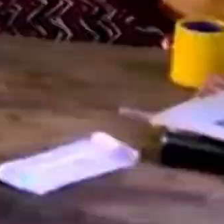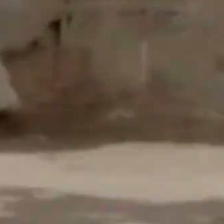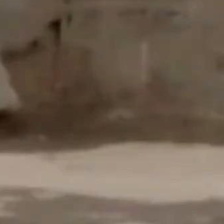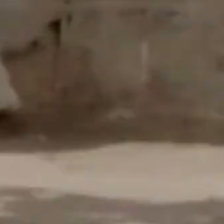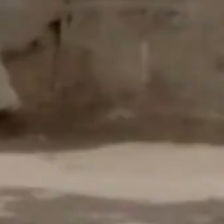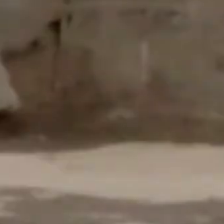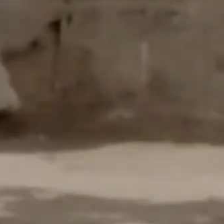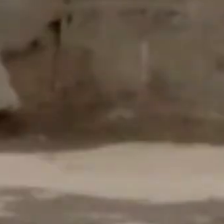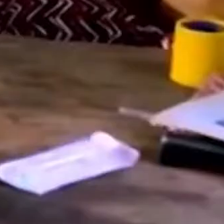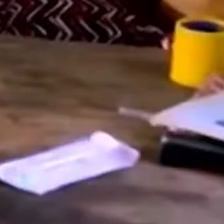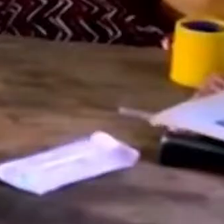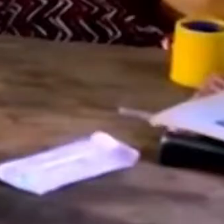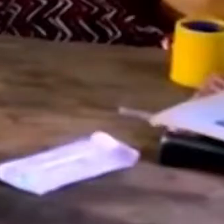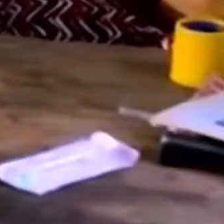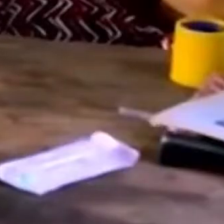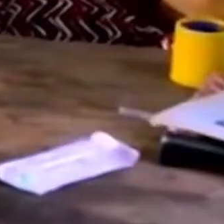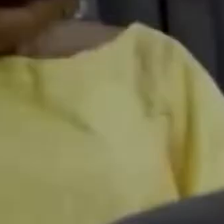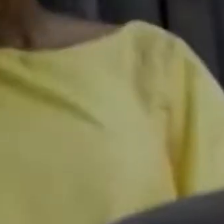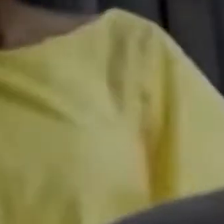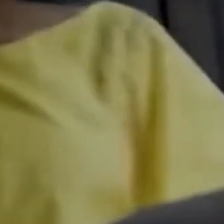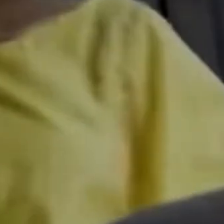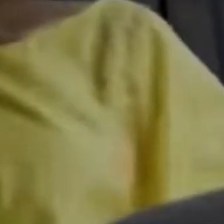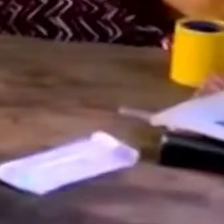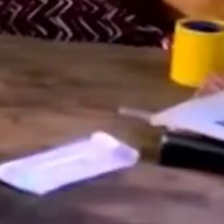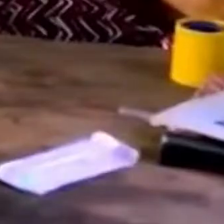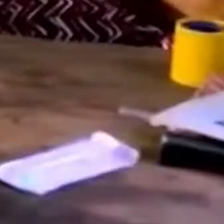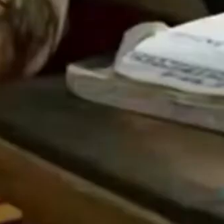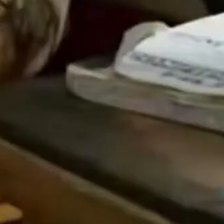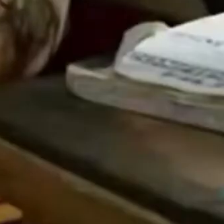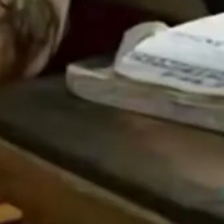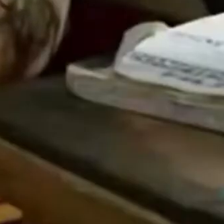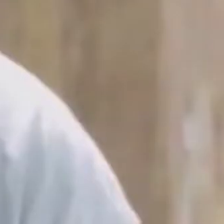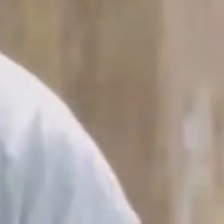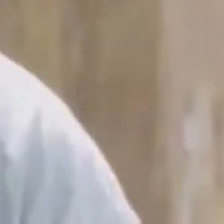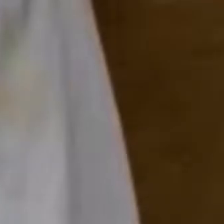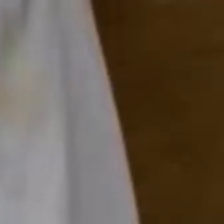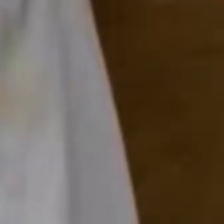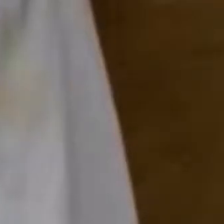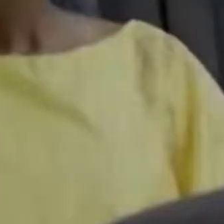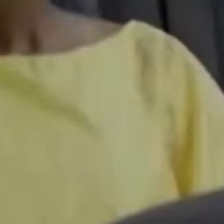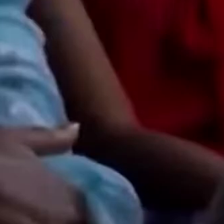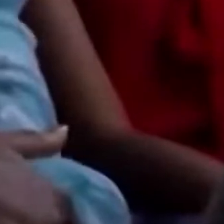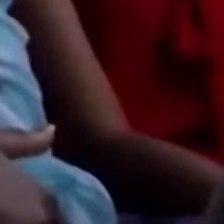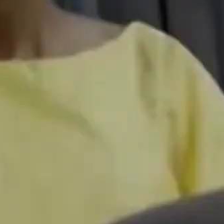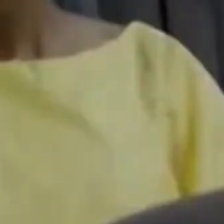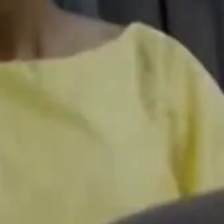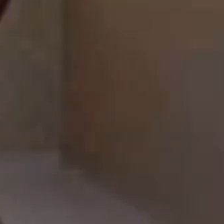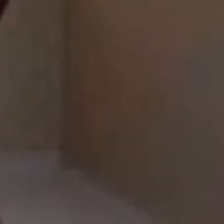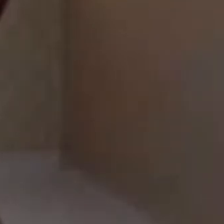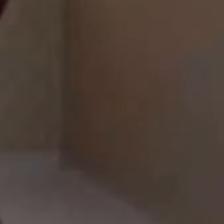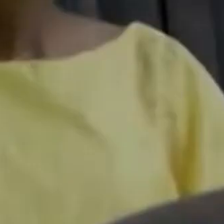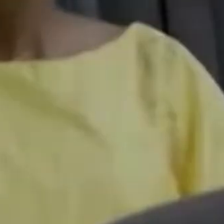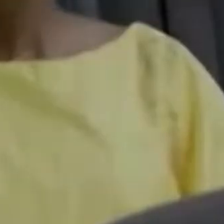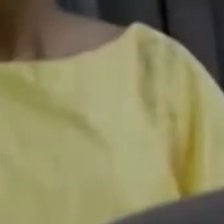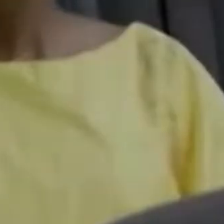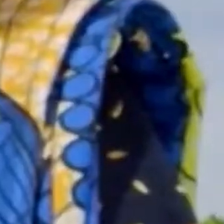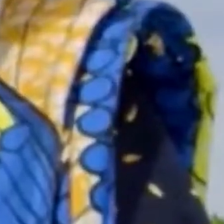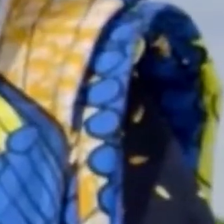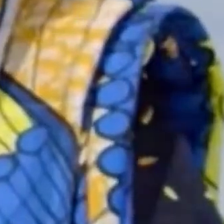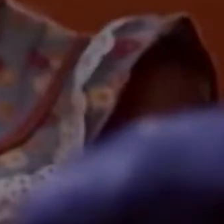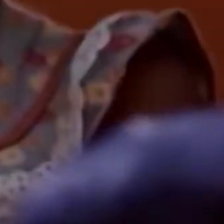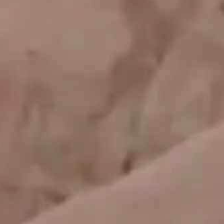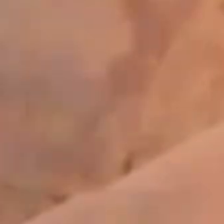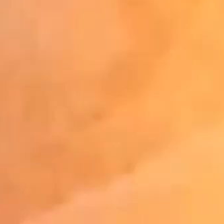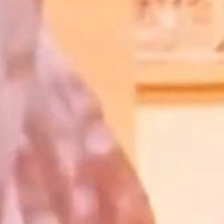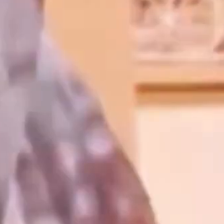taught me to give all I can in whatever I do. This is the best chance you ever have of saving your